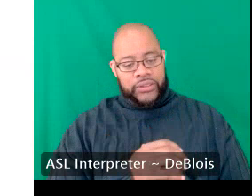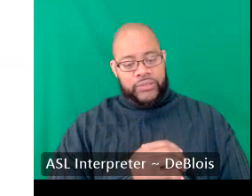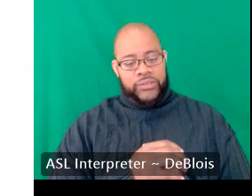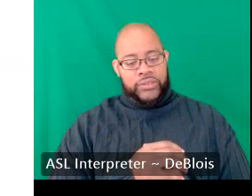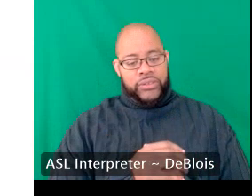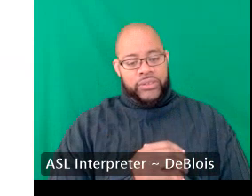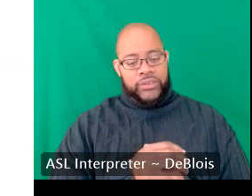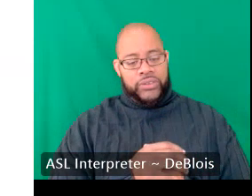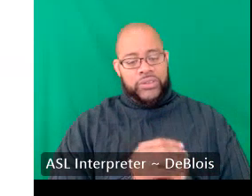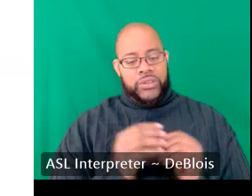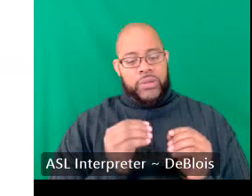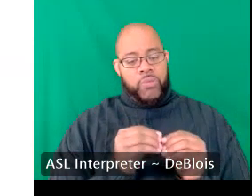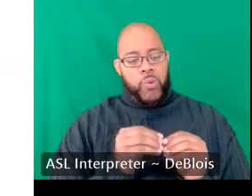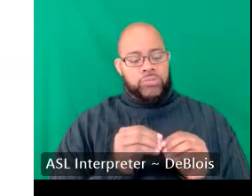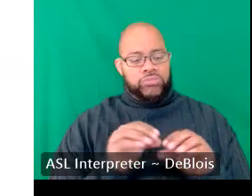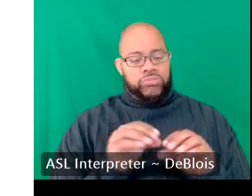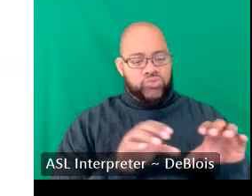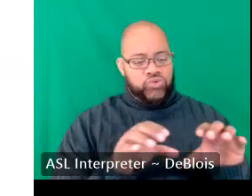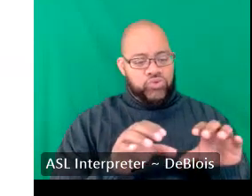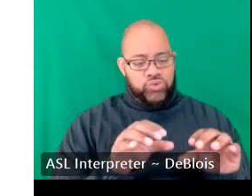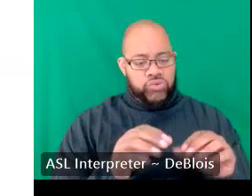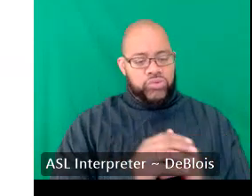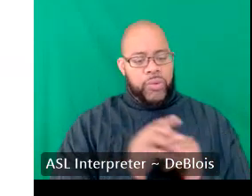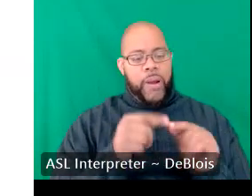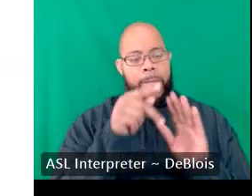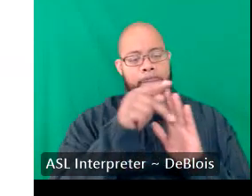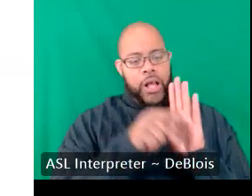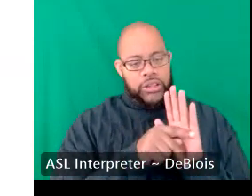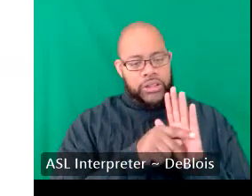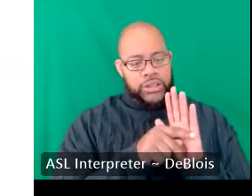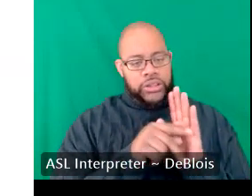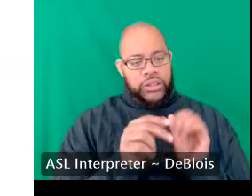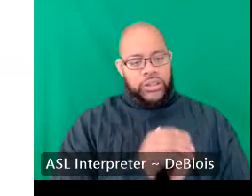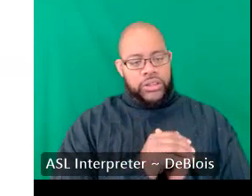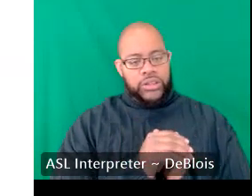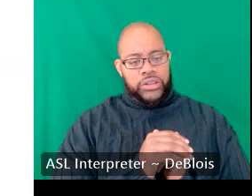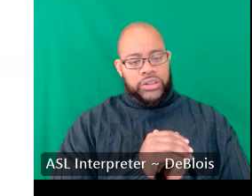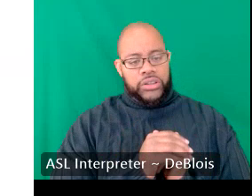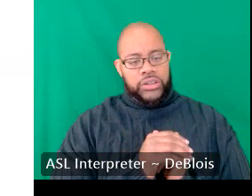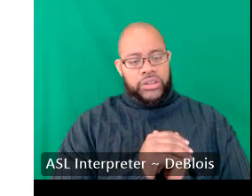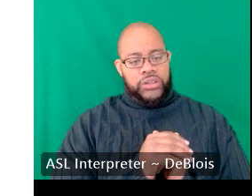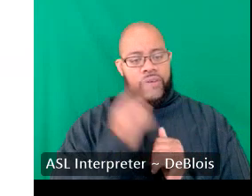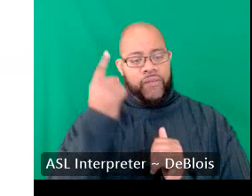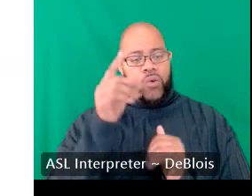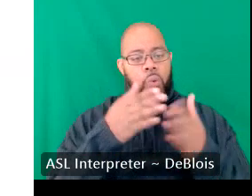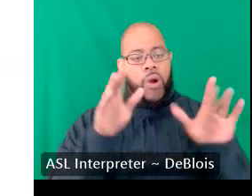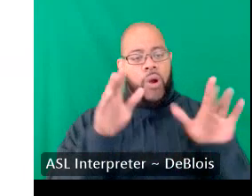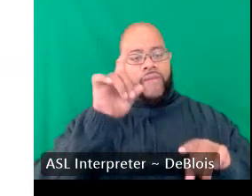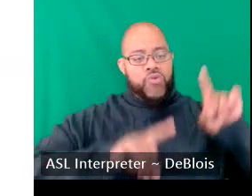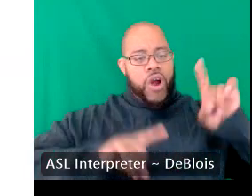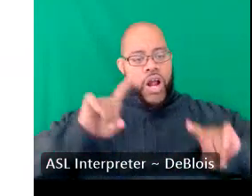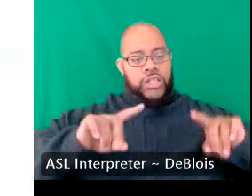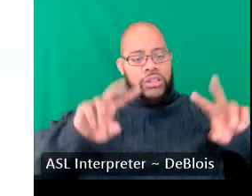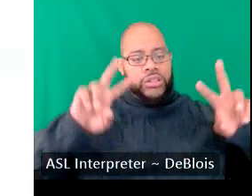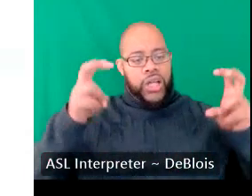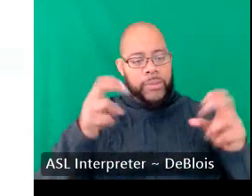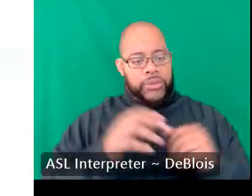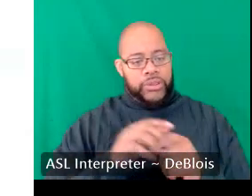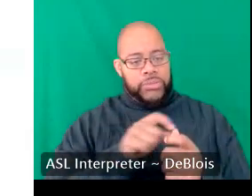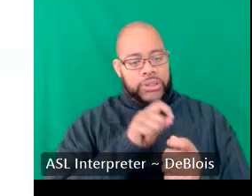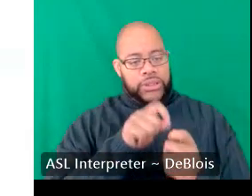thought exercise. It's about policies and principles for a wide variety of topics, particular